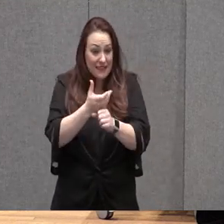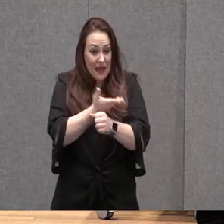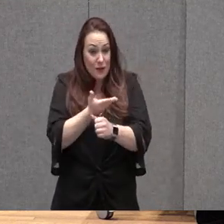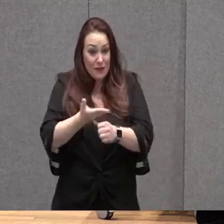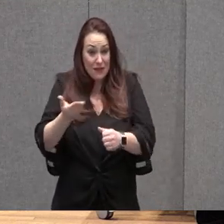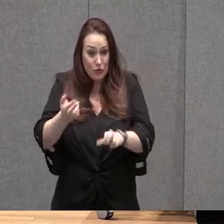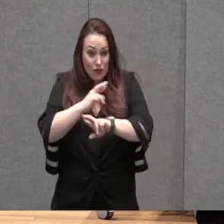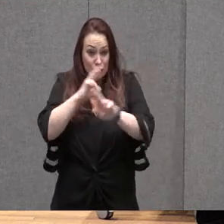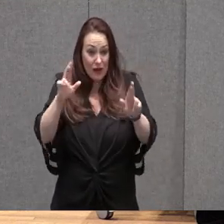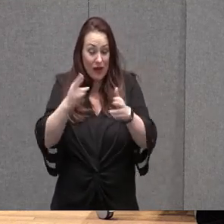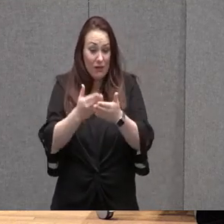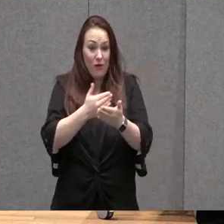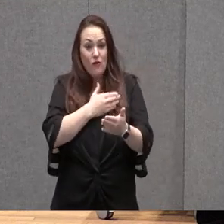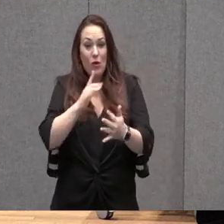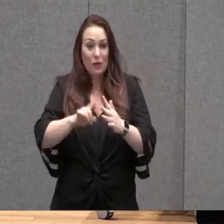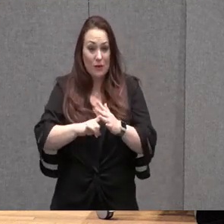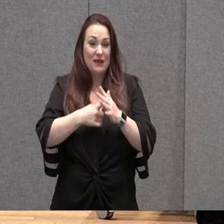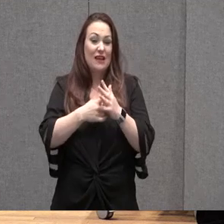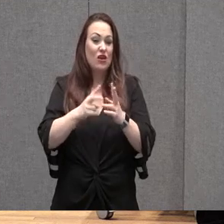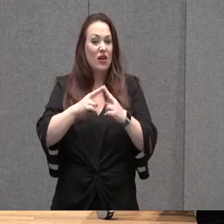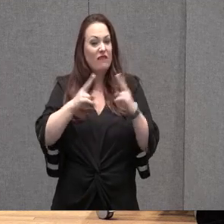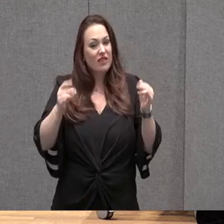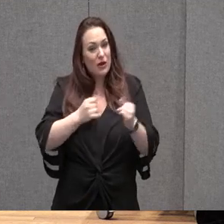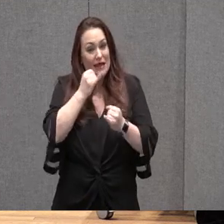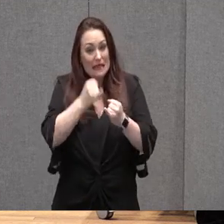our very last lesson. Yeah,